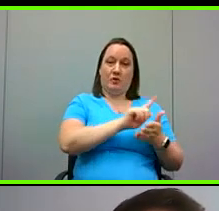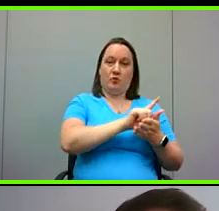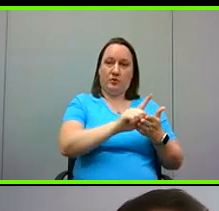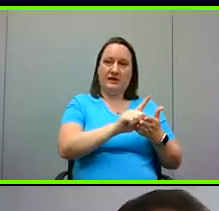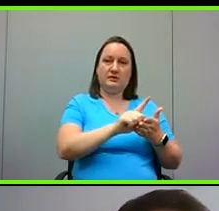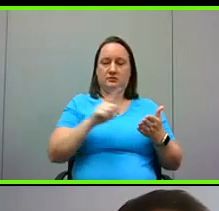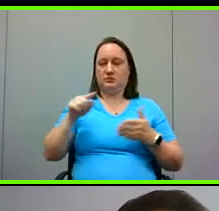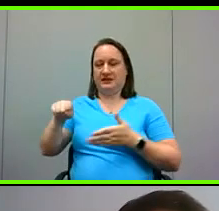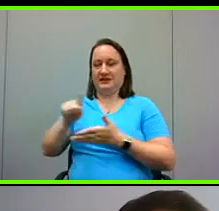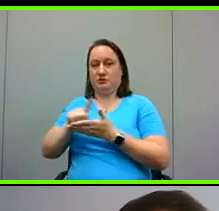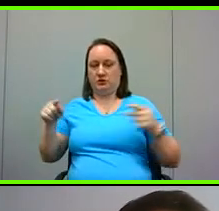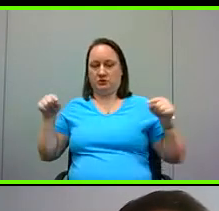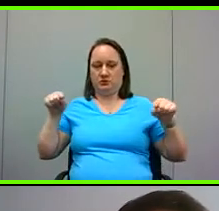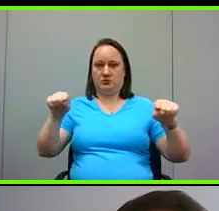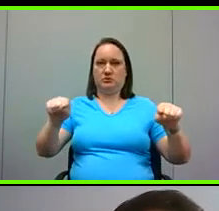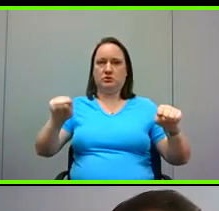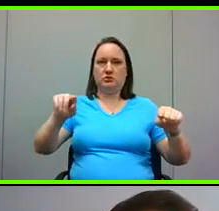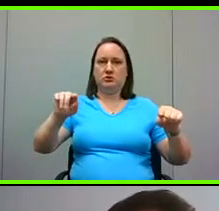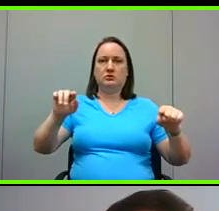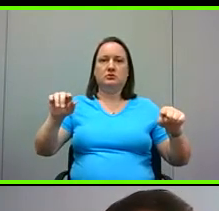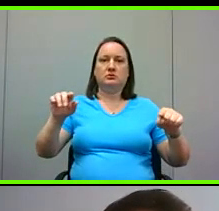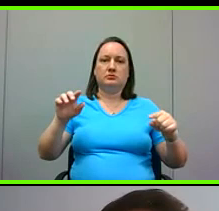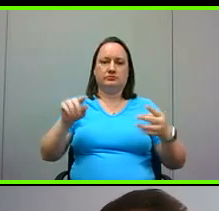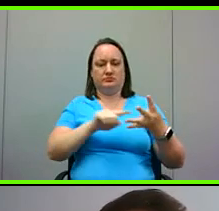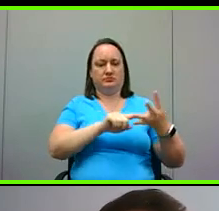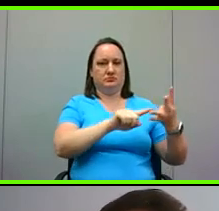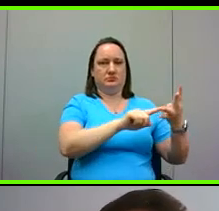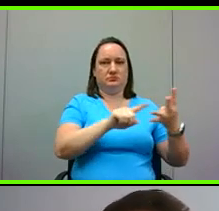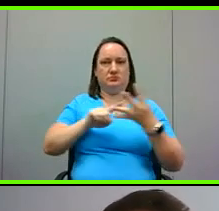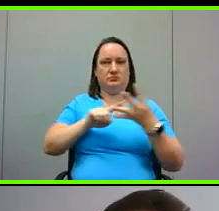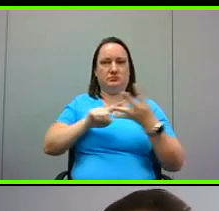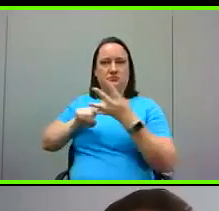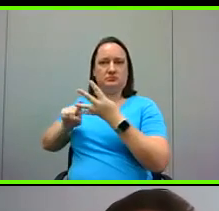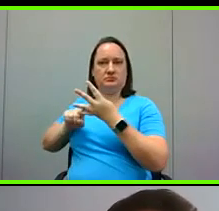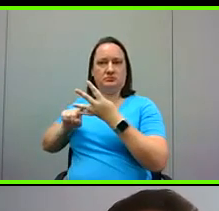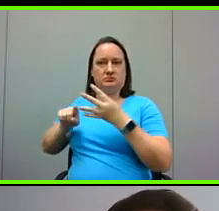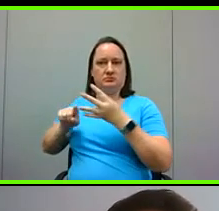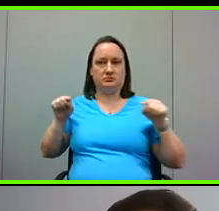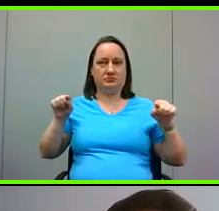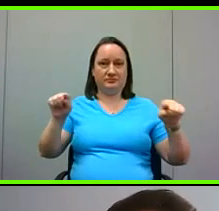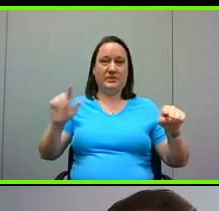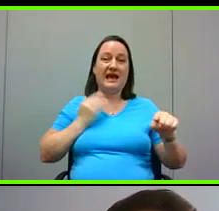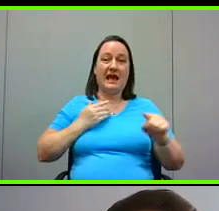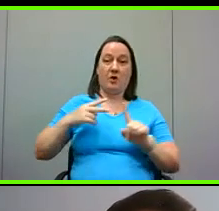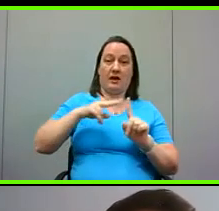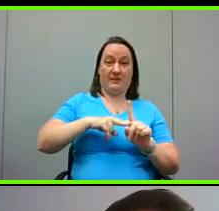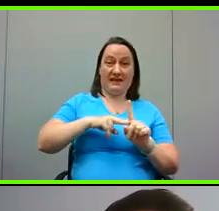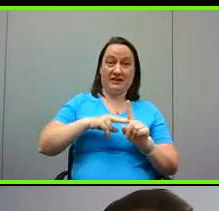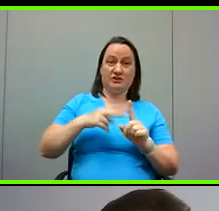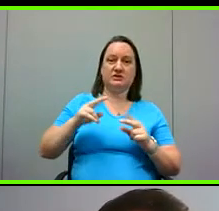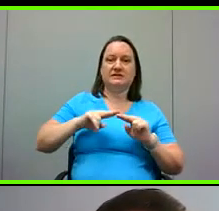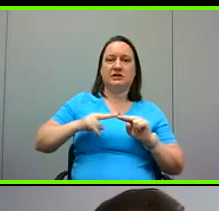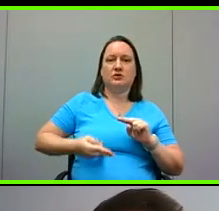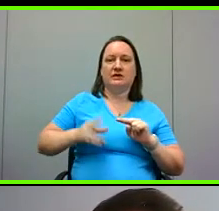July 17th, 23rd, 2020, our applications have only decreased by 88.